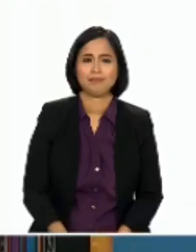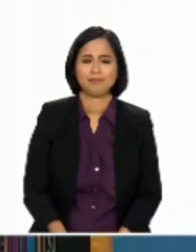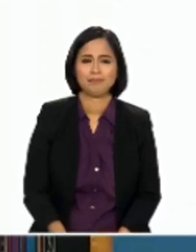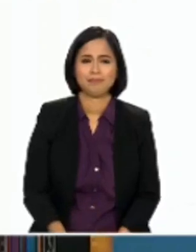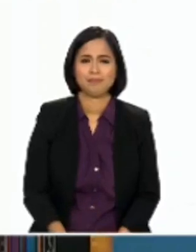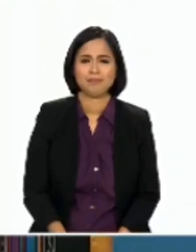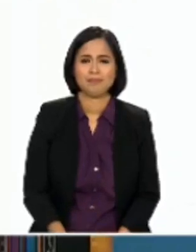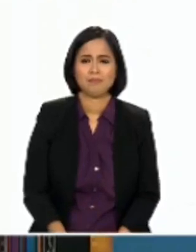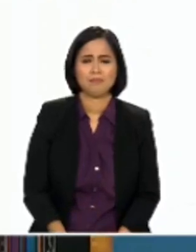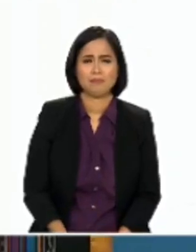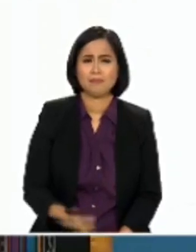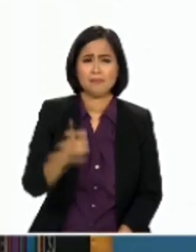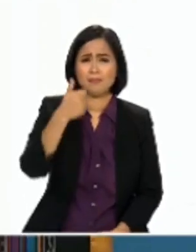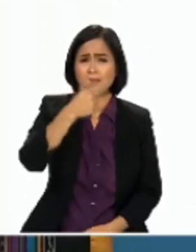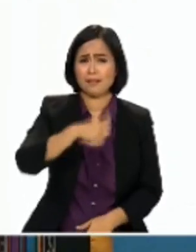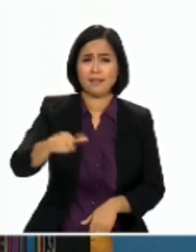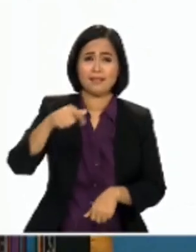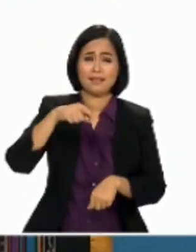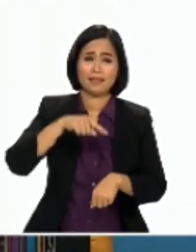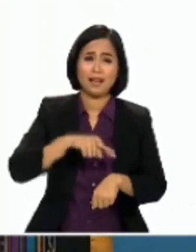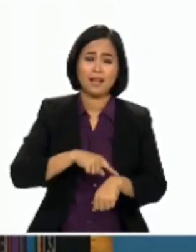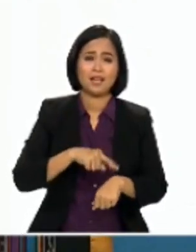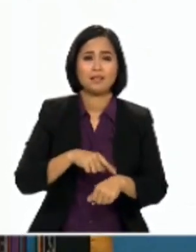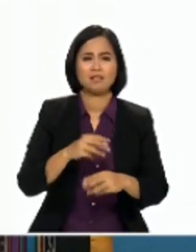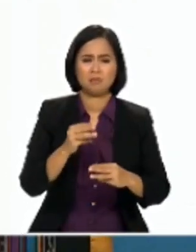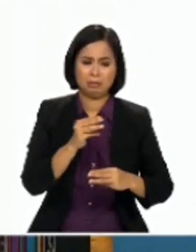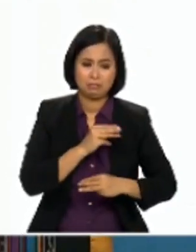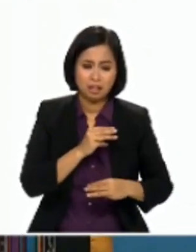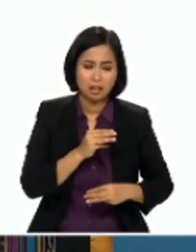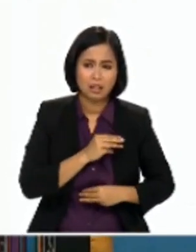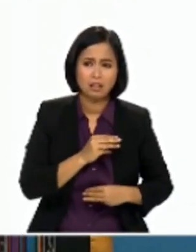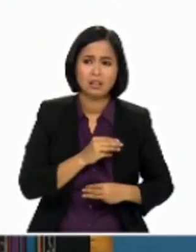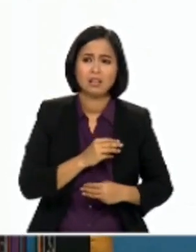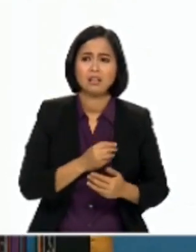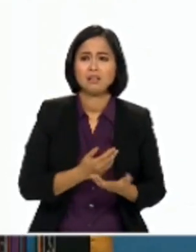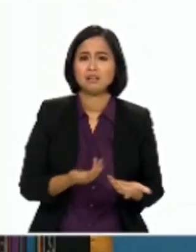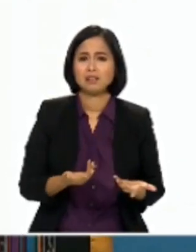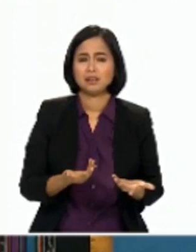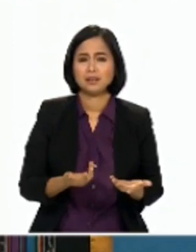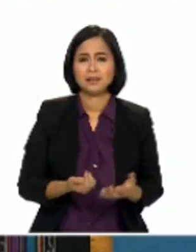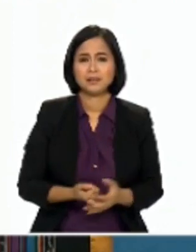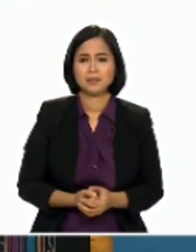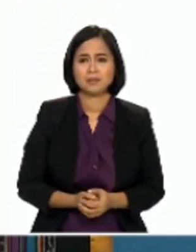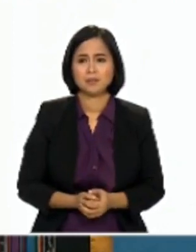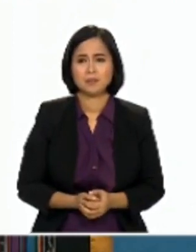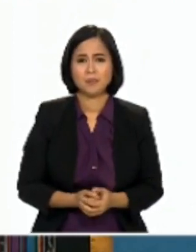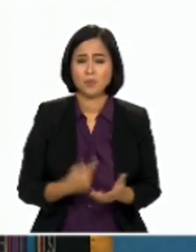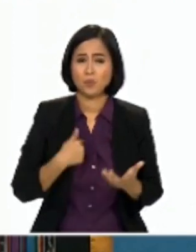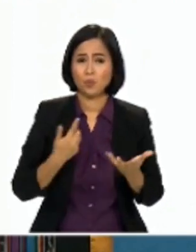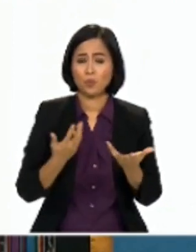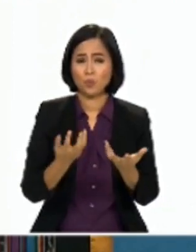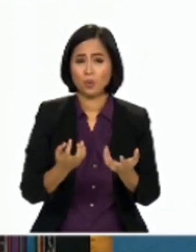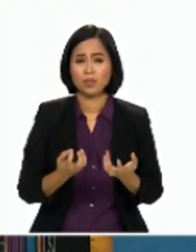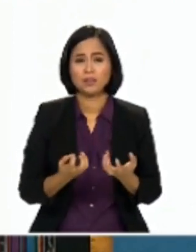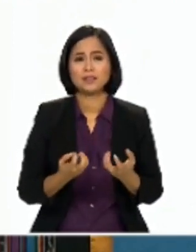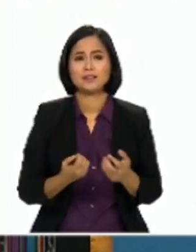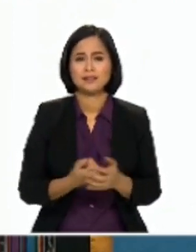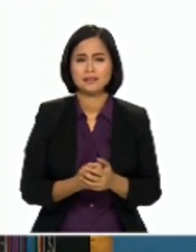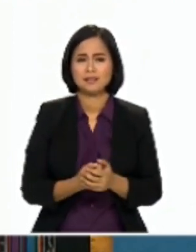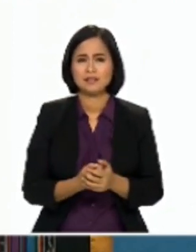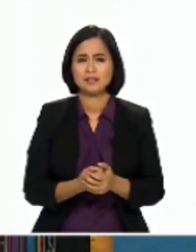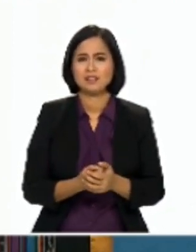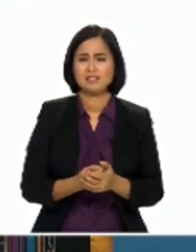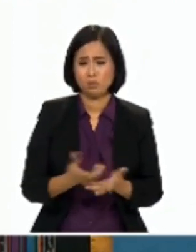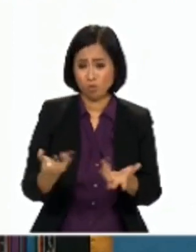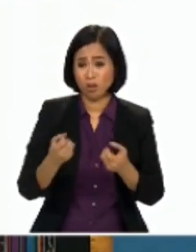anymore. Anytime, the military said, we want to have, if you want to take over Kudita,